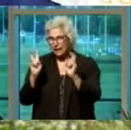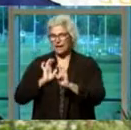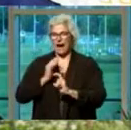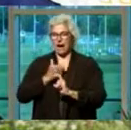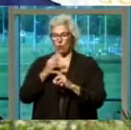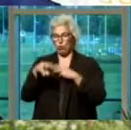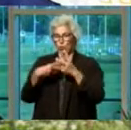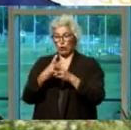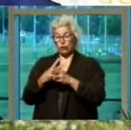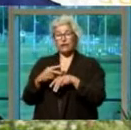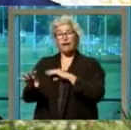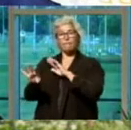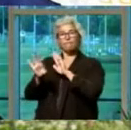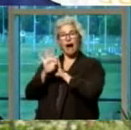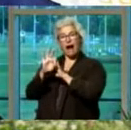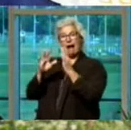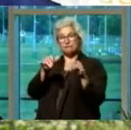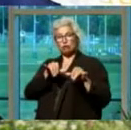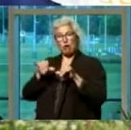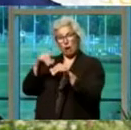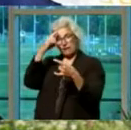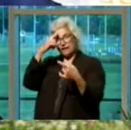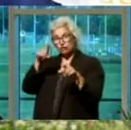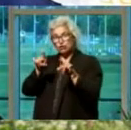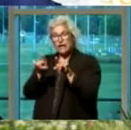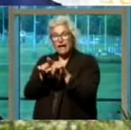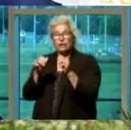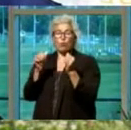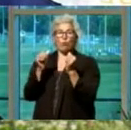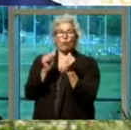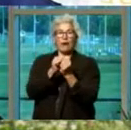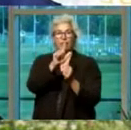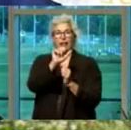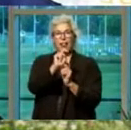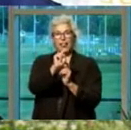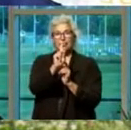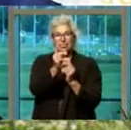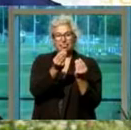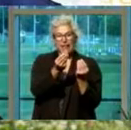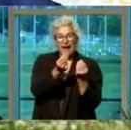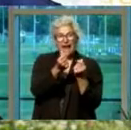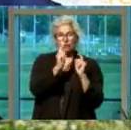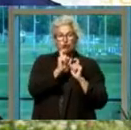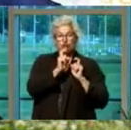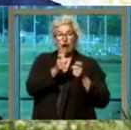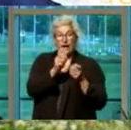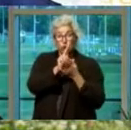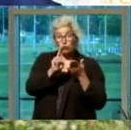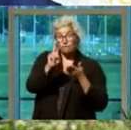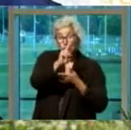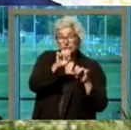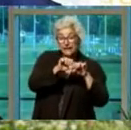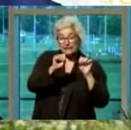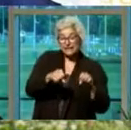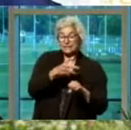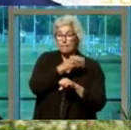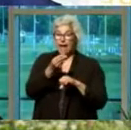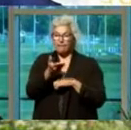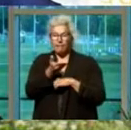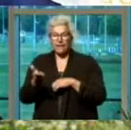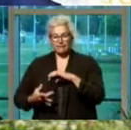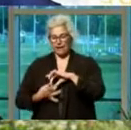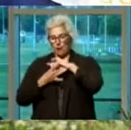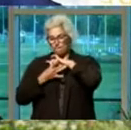common ground with the cornerstones of America's land-grant university system and the things that have underpinned us for over